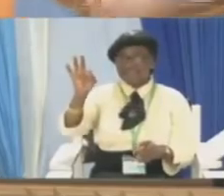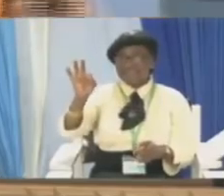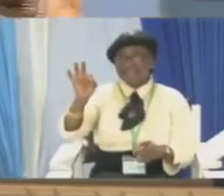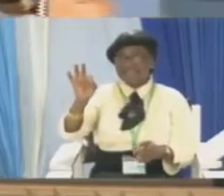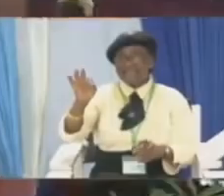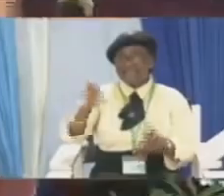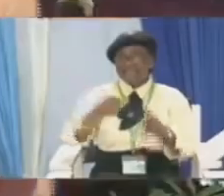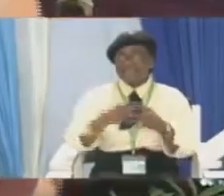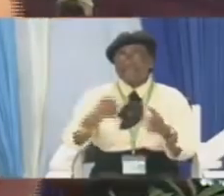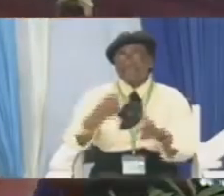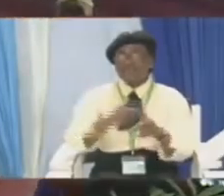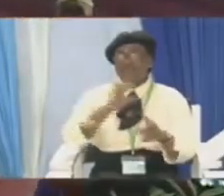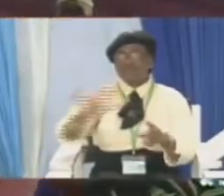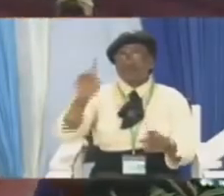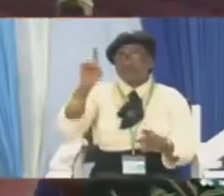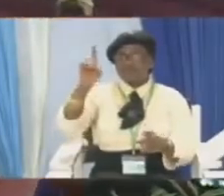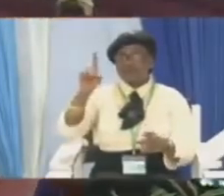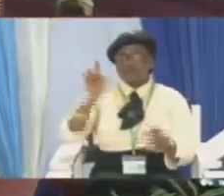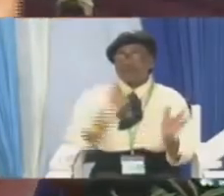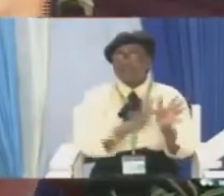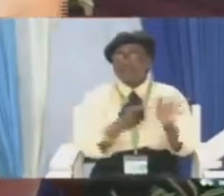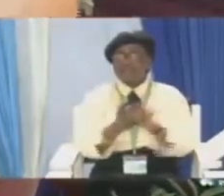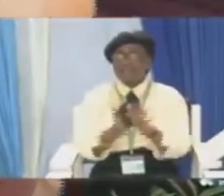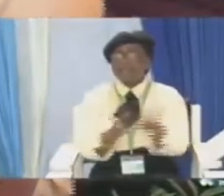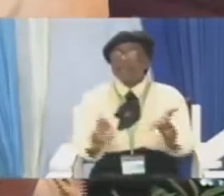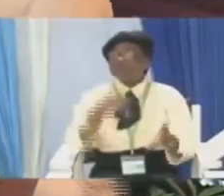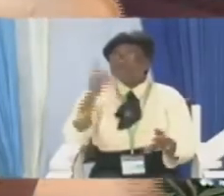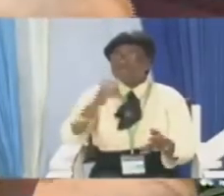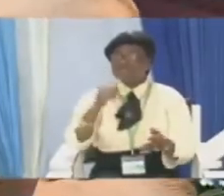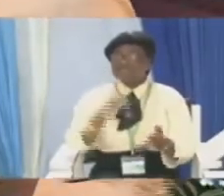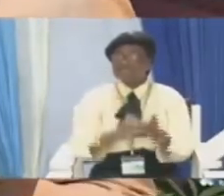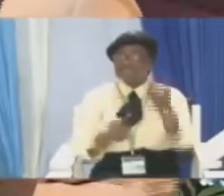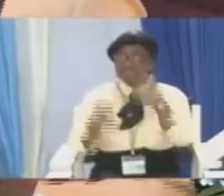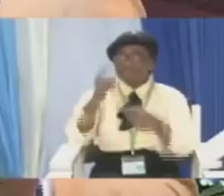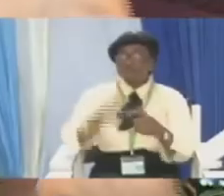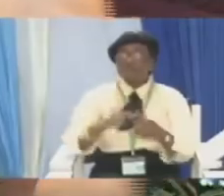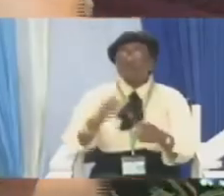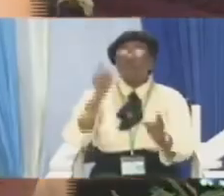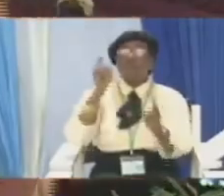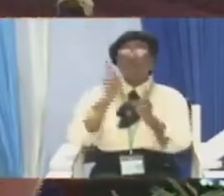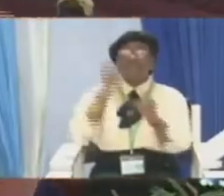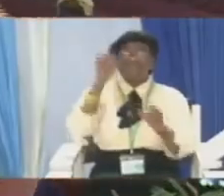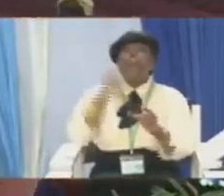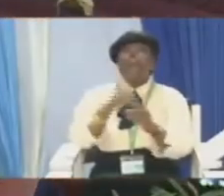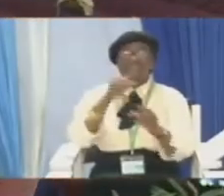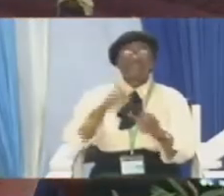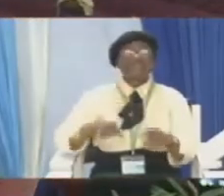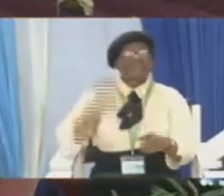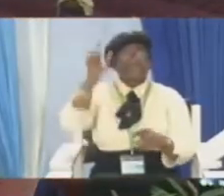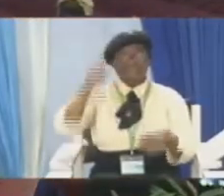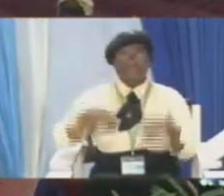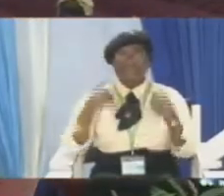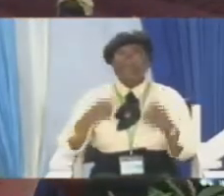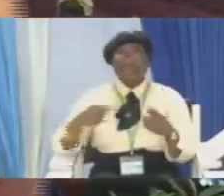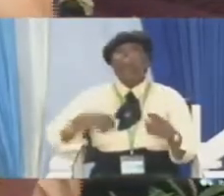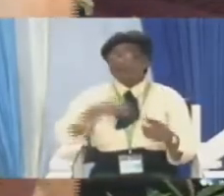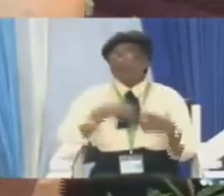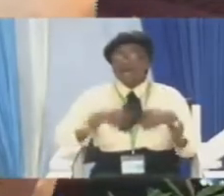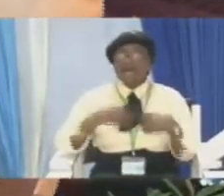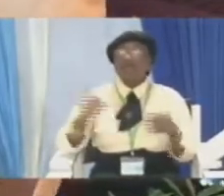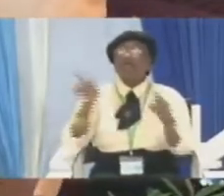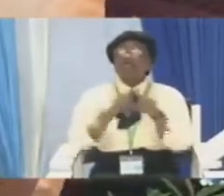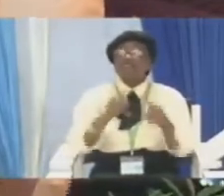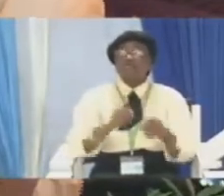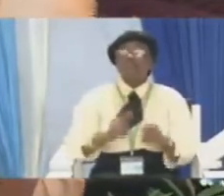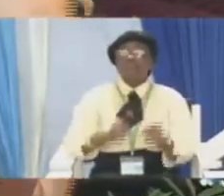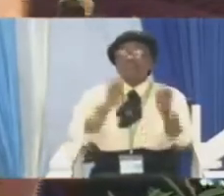start from verse 1. The Bible says that he got to a point in his life when he said, we have also tried for God. Look